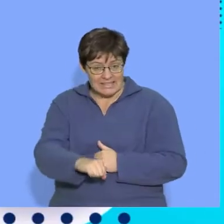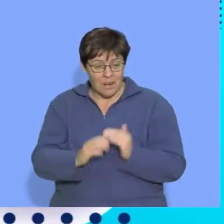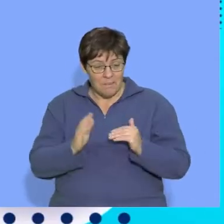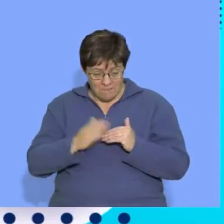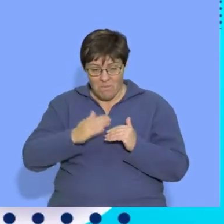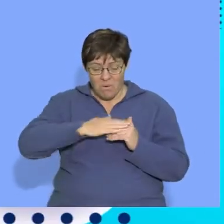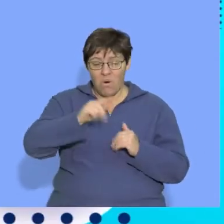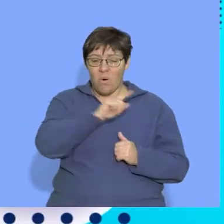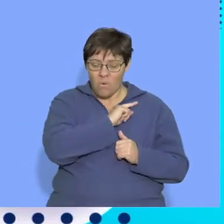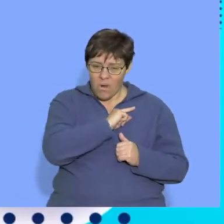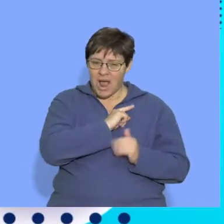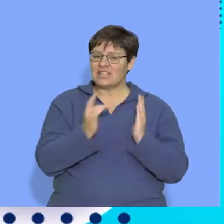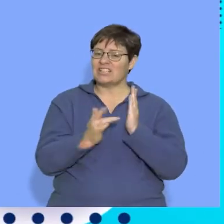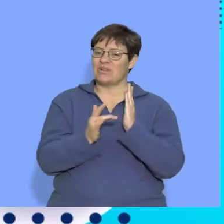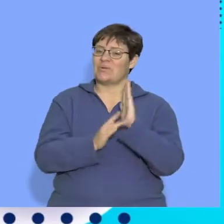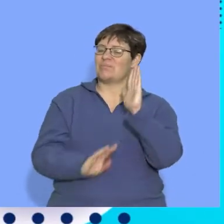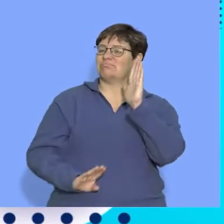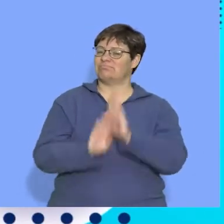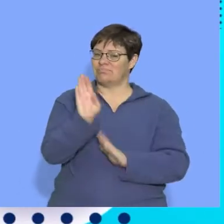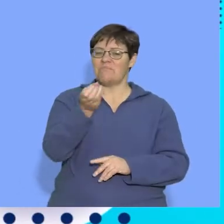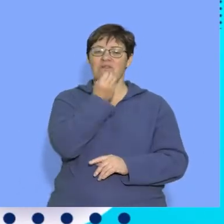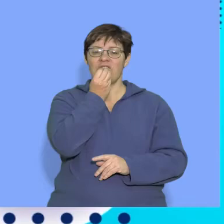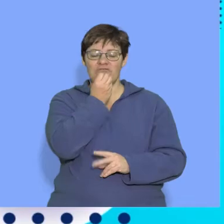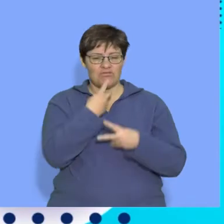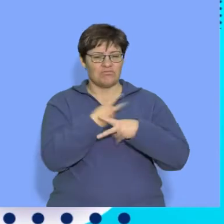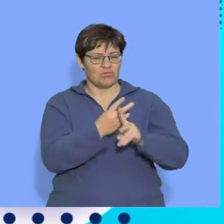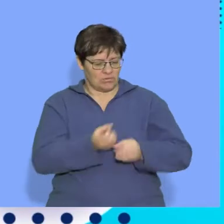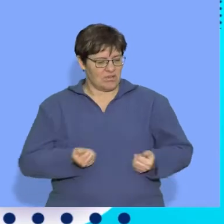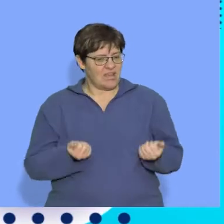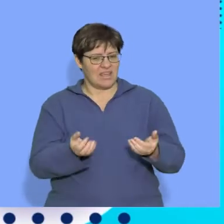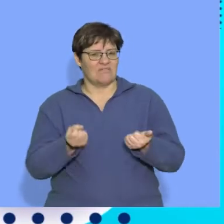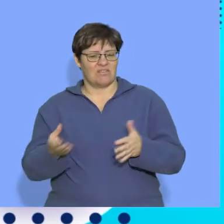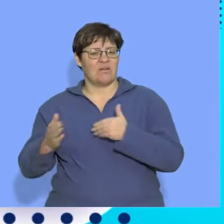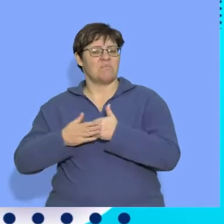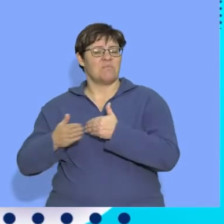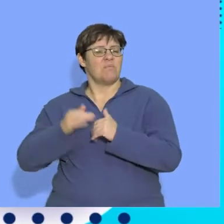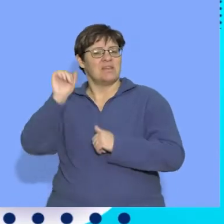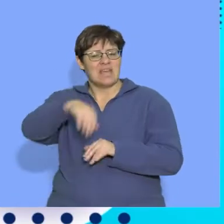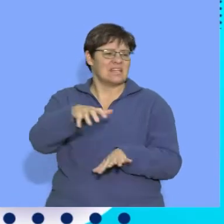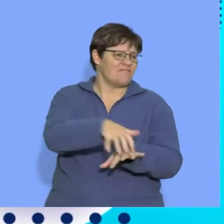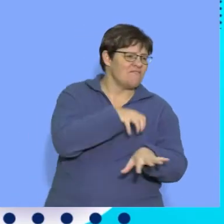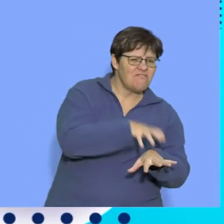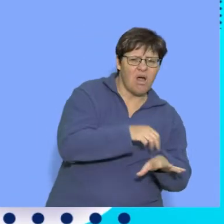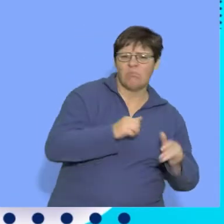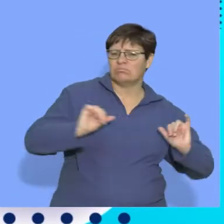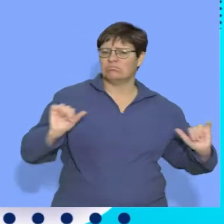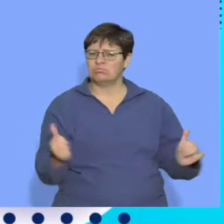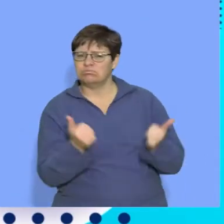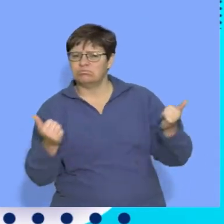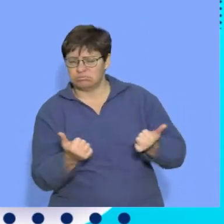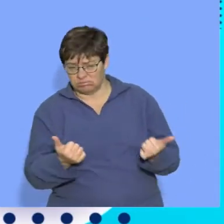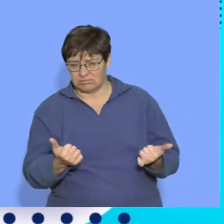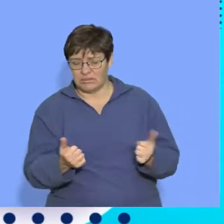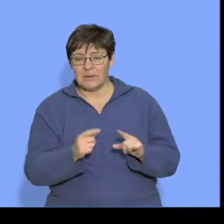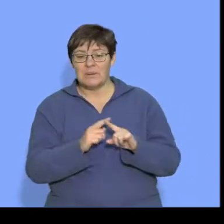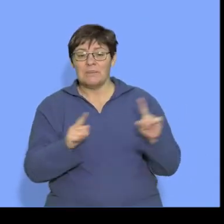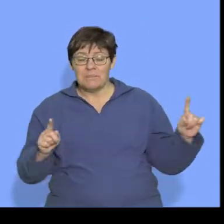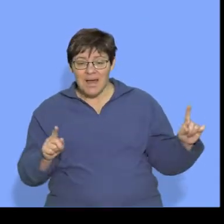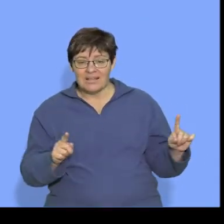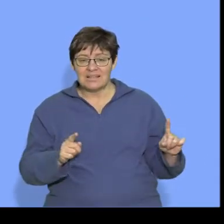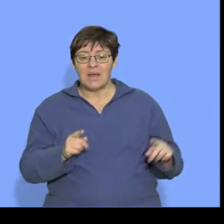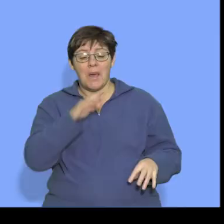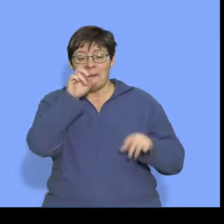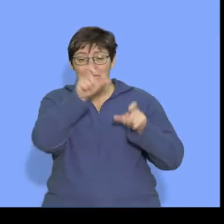to the advancement of technology, due to the access of more farming methods that are more sustainable. However,